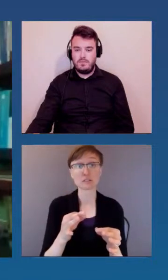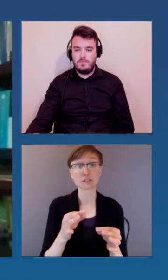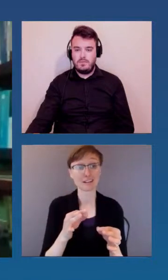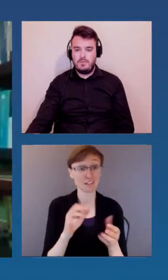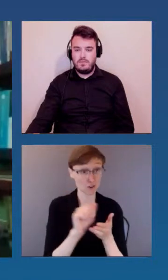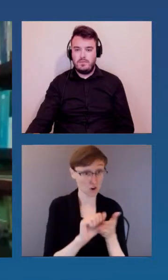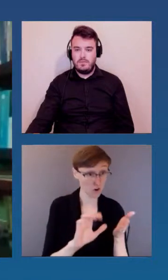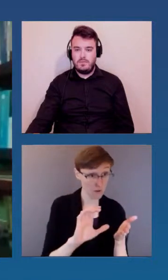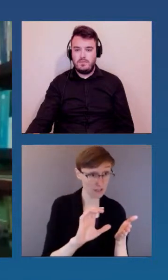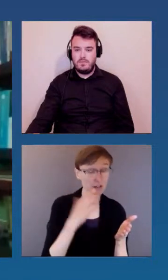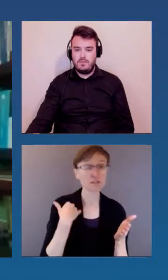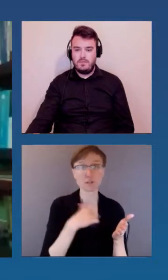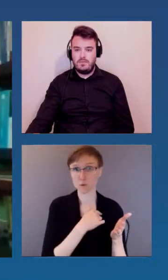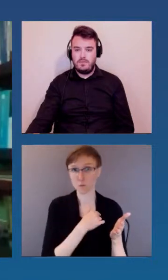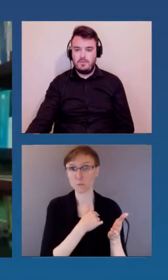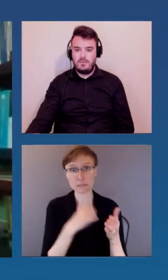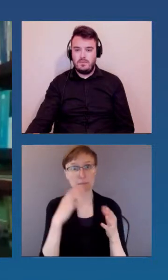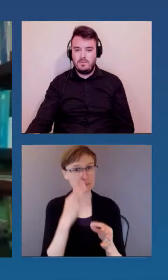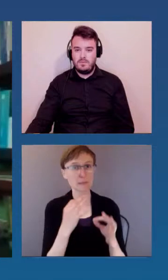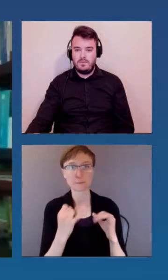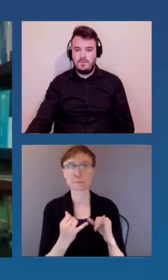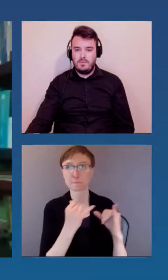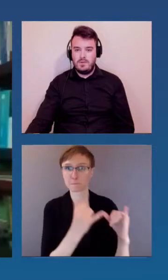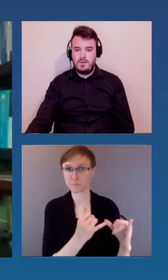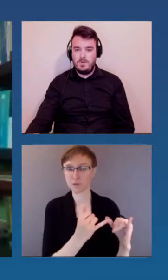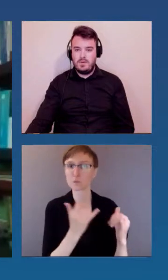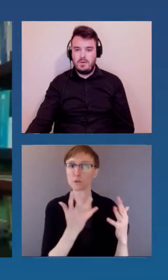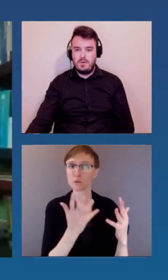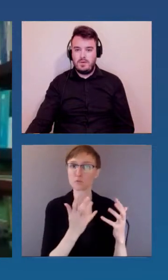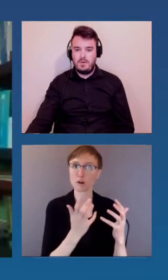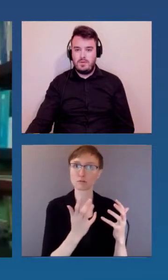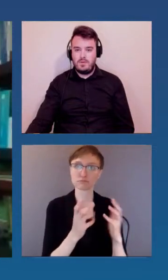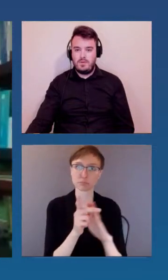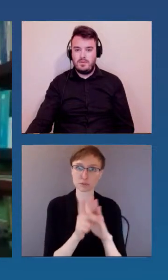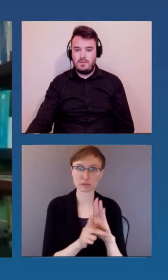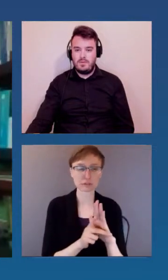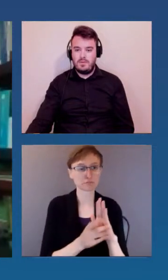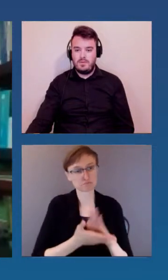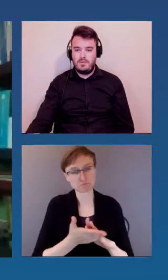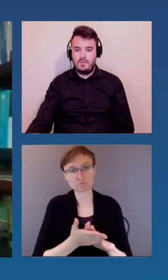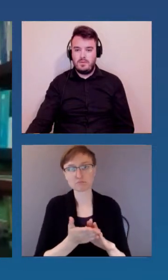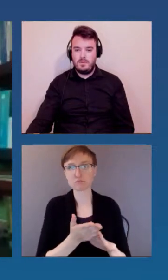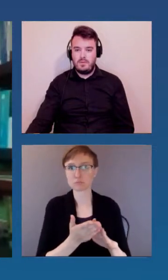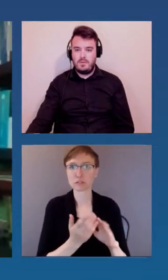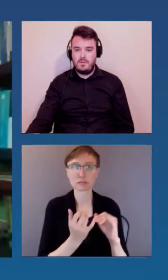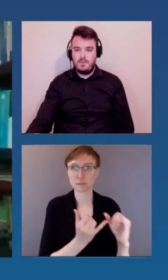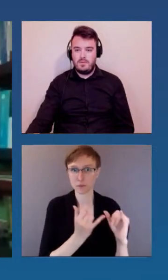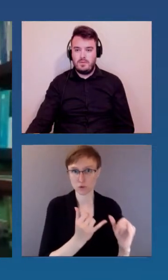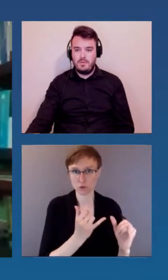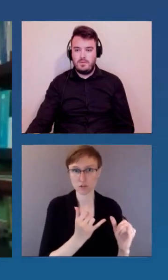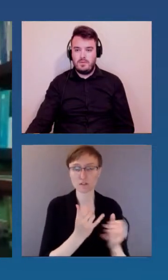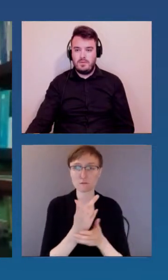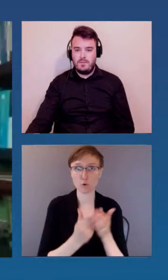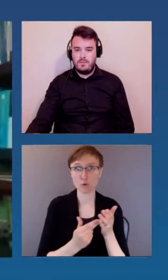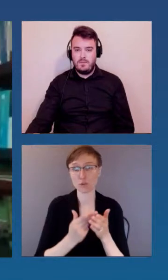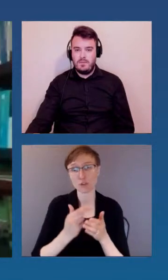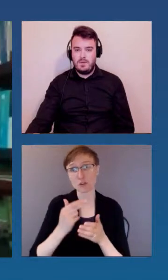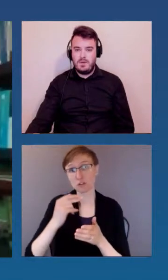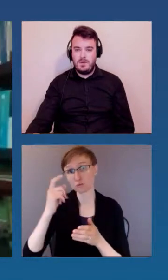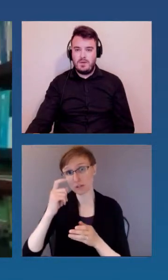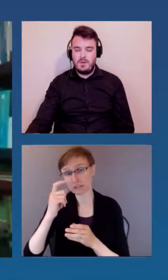public spaces have been closed down or seriously limited to ensure that we respect physical